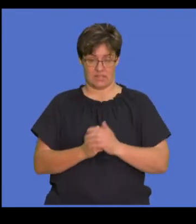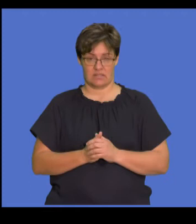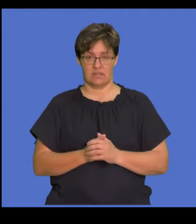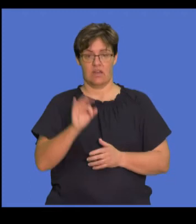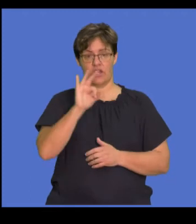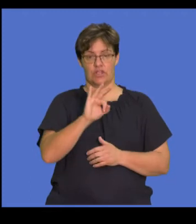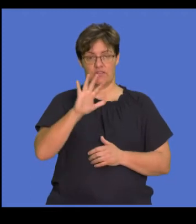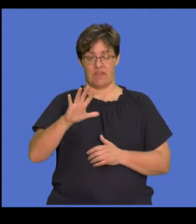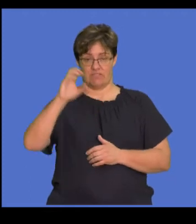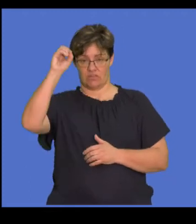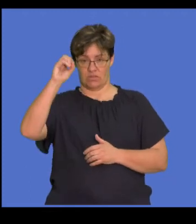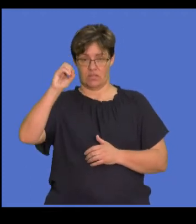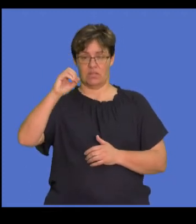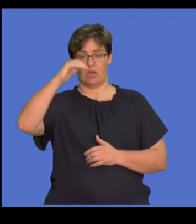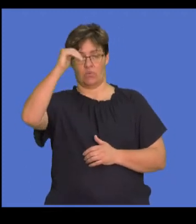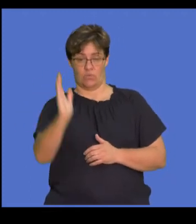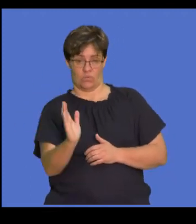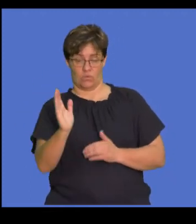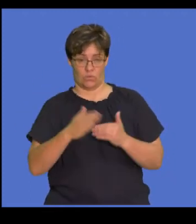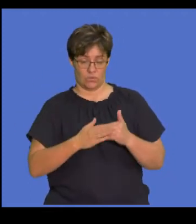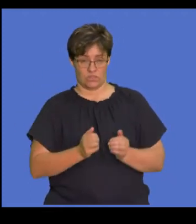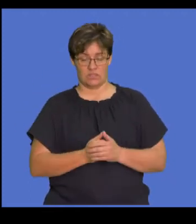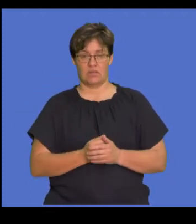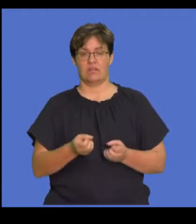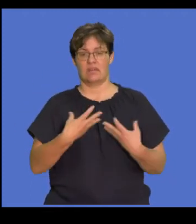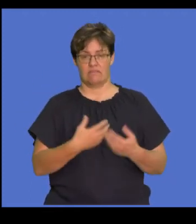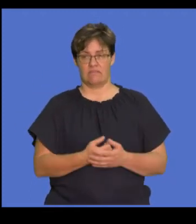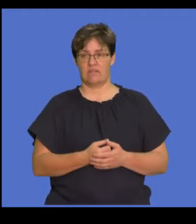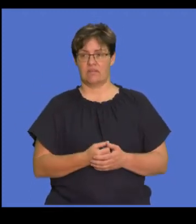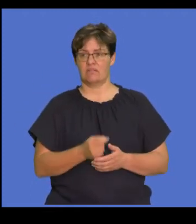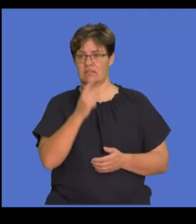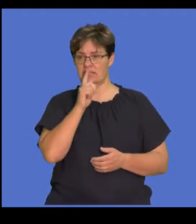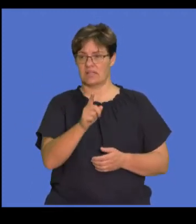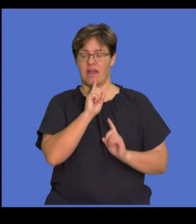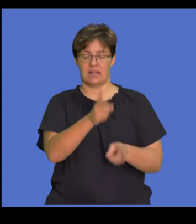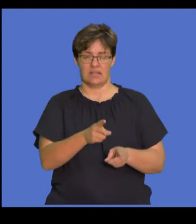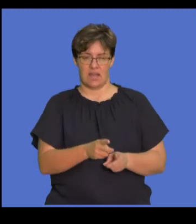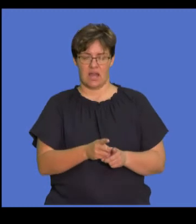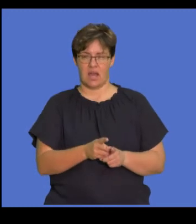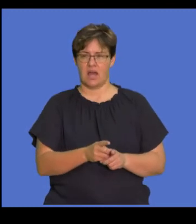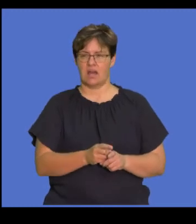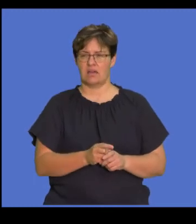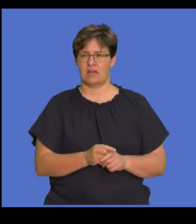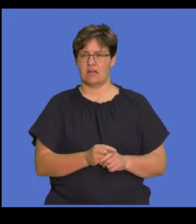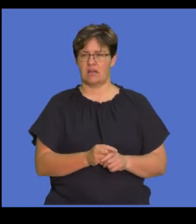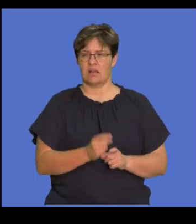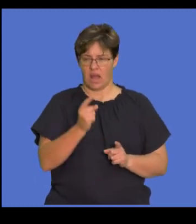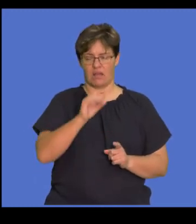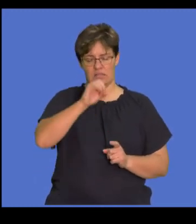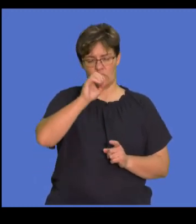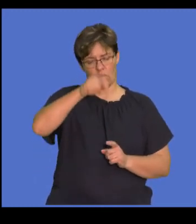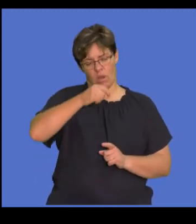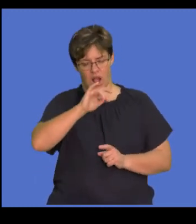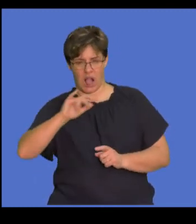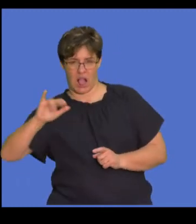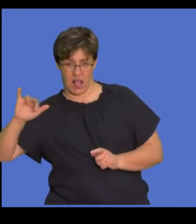bracket, 35 degrees, close your bracket, it gives you the answer. So you can see it's quite a long